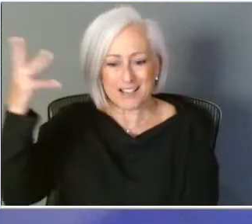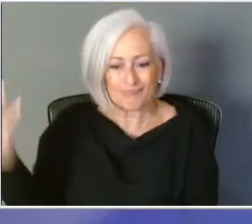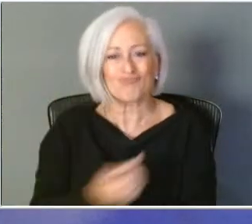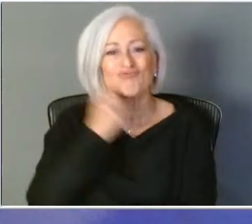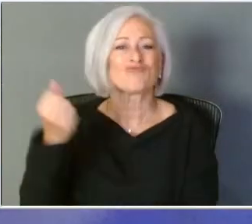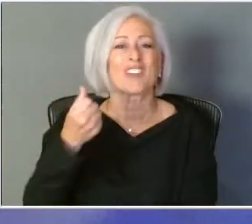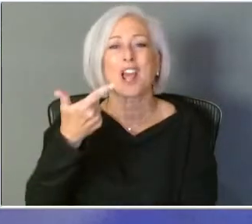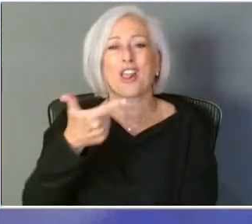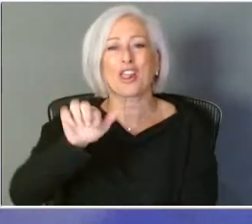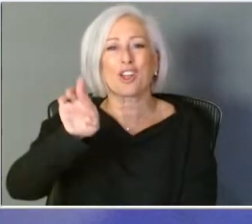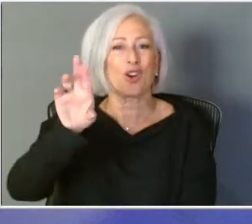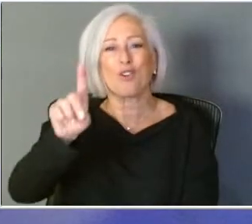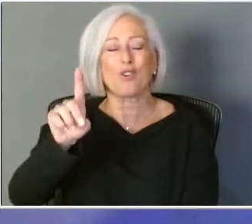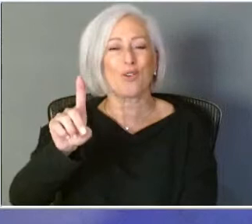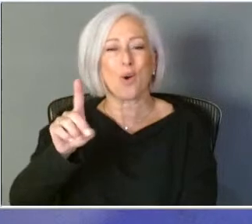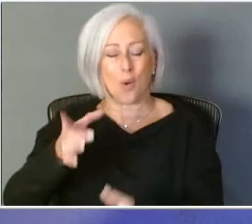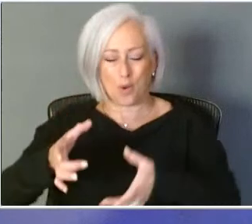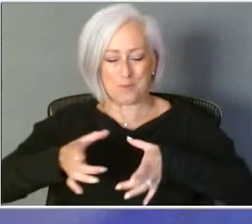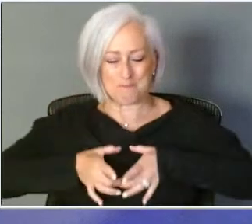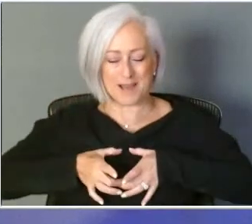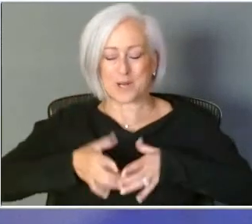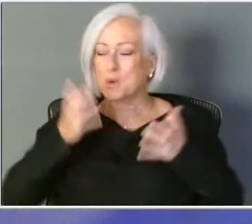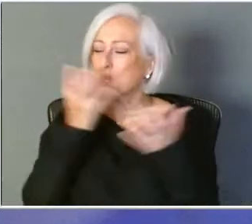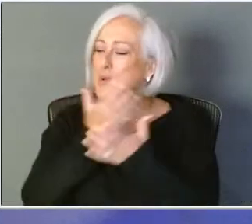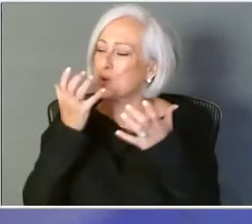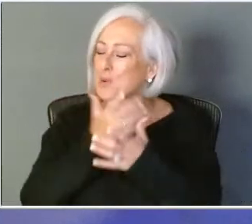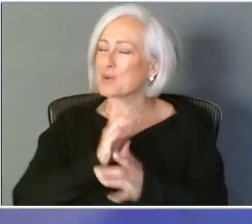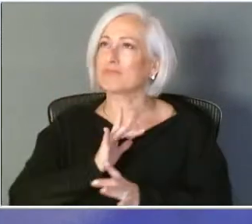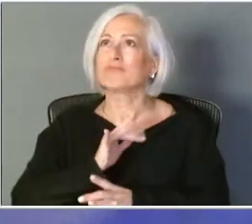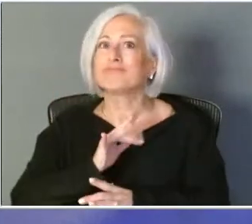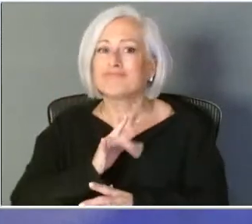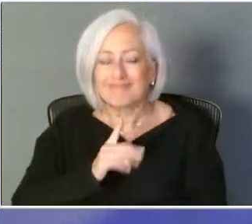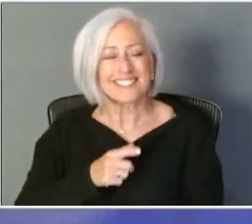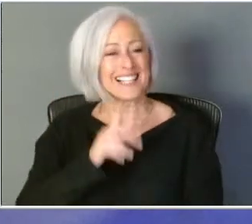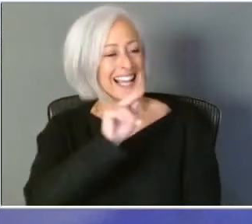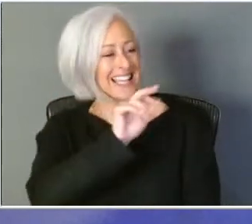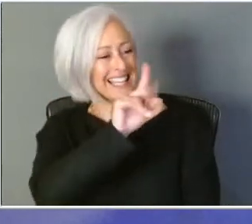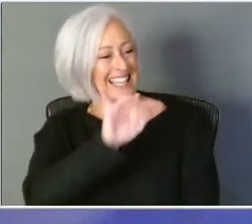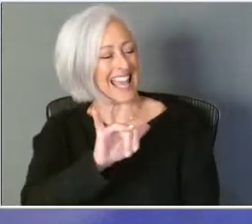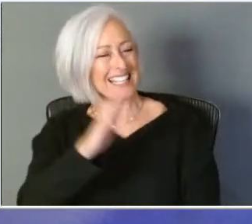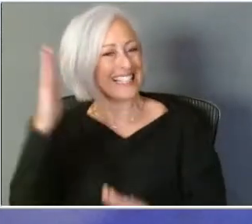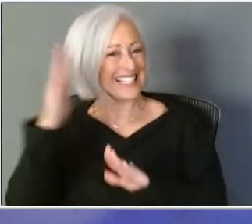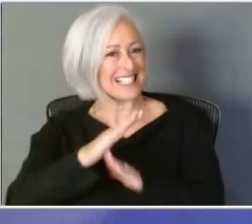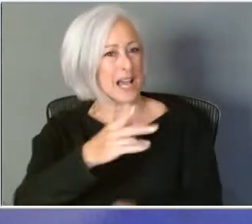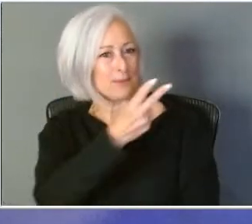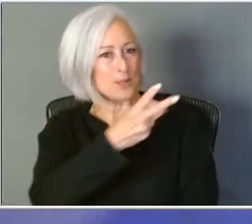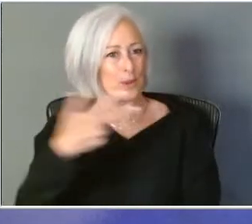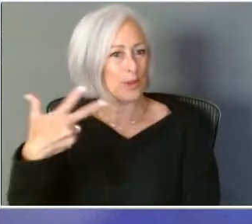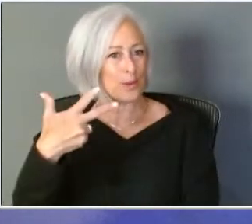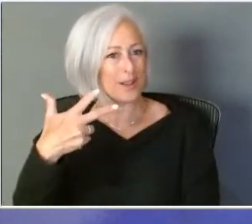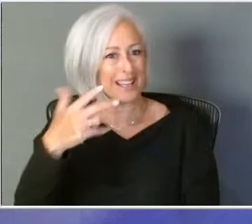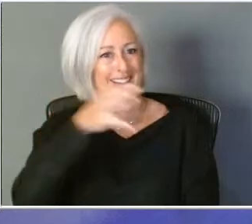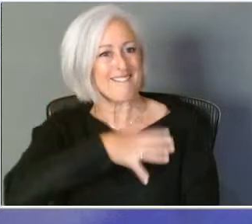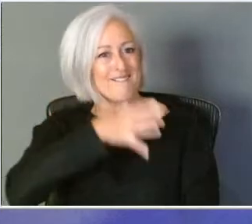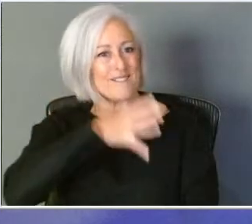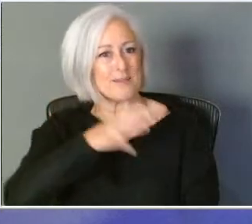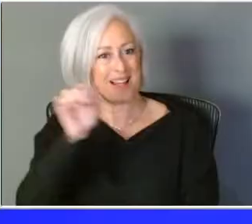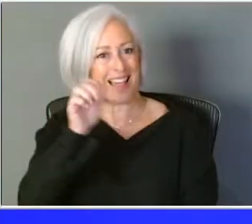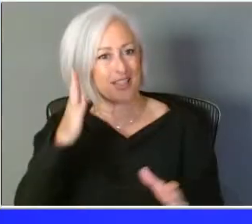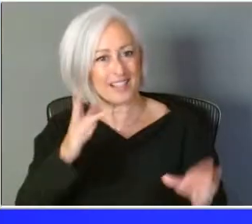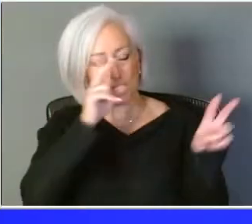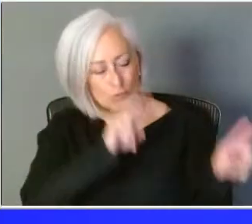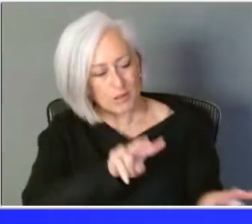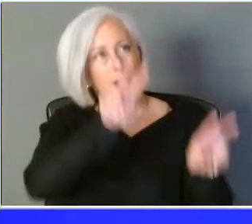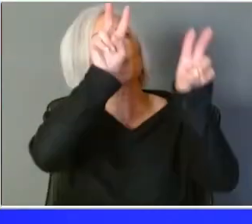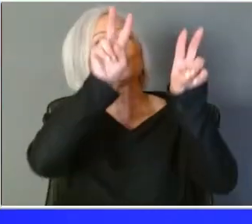they were fierce is a great way of putting it. Right? Yeah. Kennedy, top 2, 3 female athletes that you look up to? I would probably say Misty